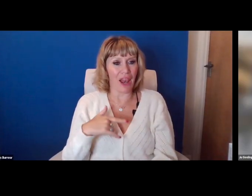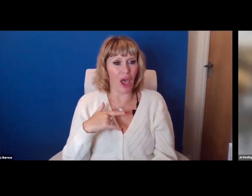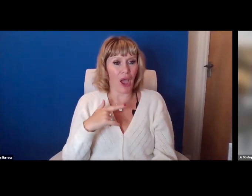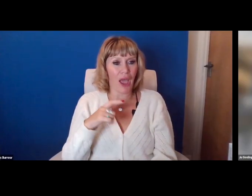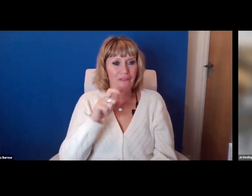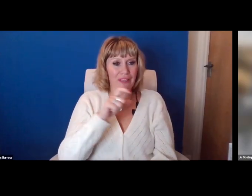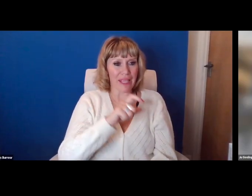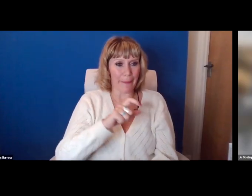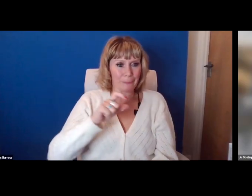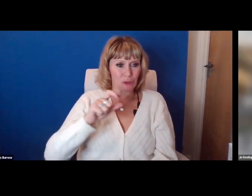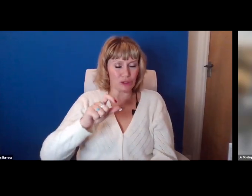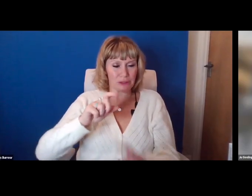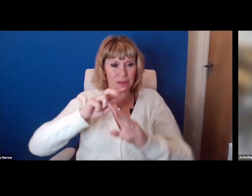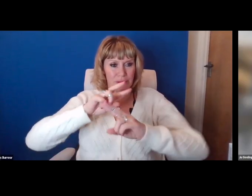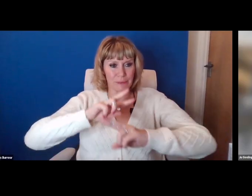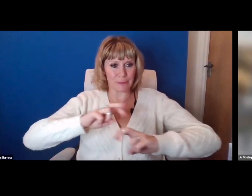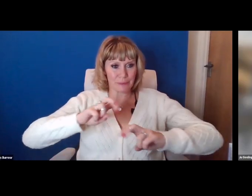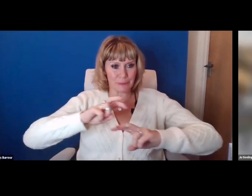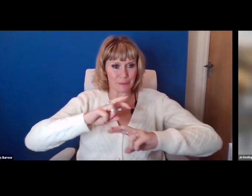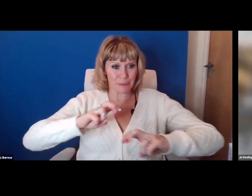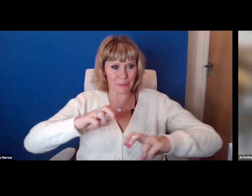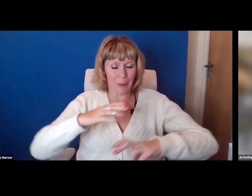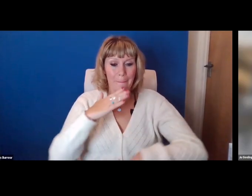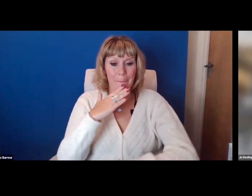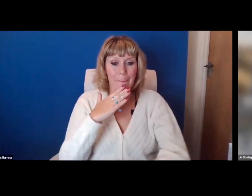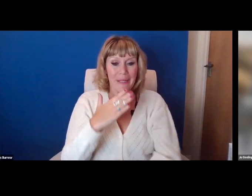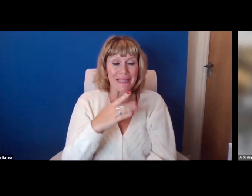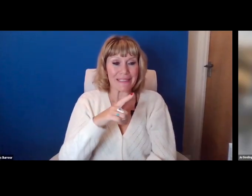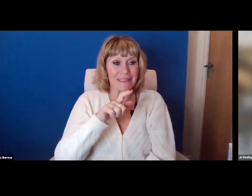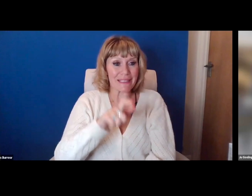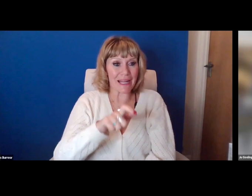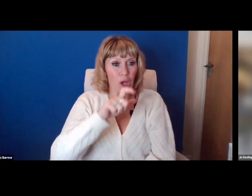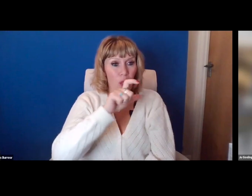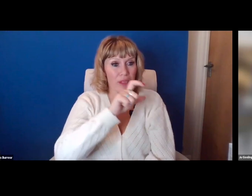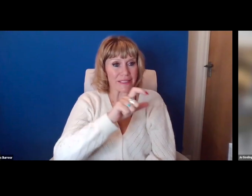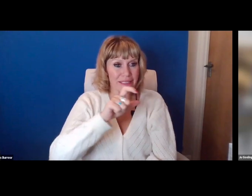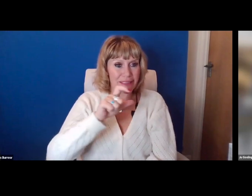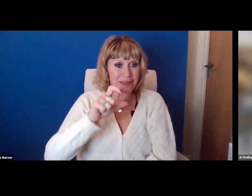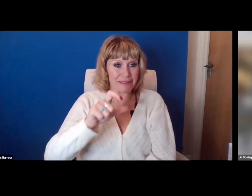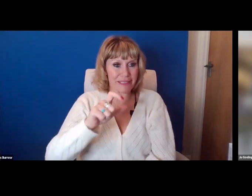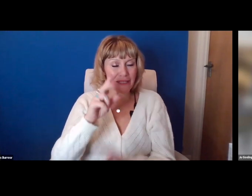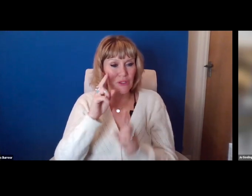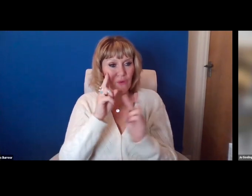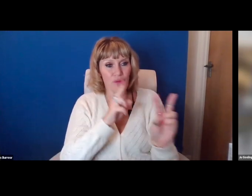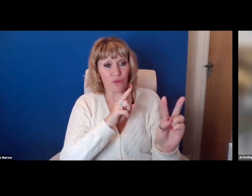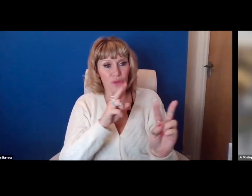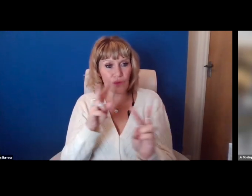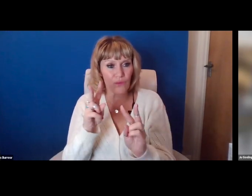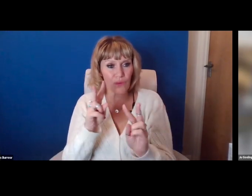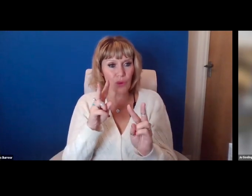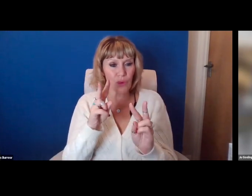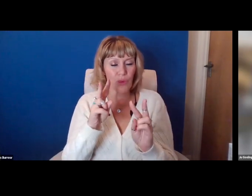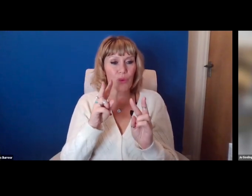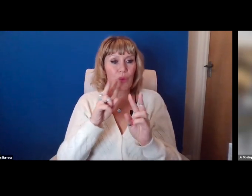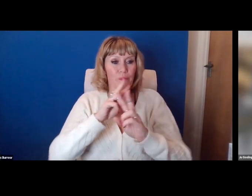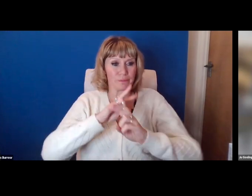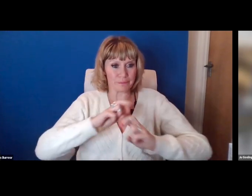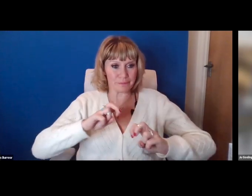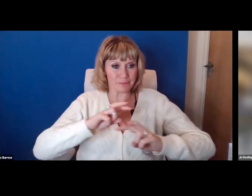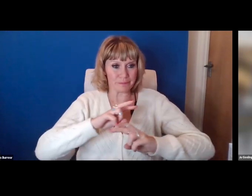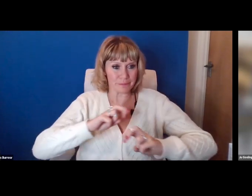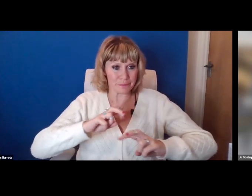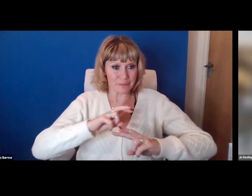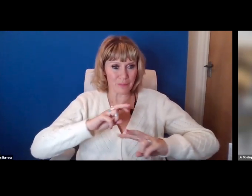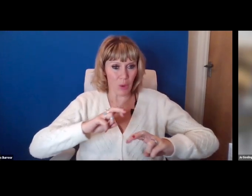available. Please click on the CC button to view the captions, or if you prefer a transcript, the link